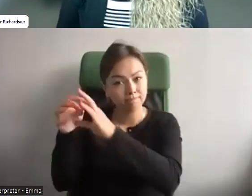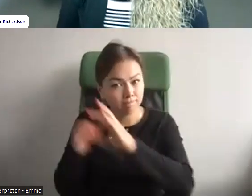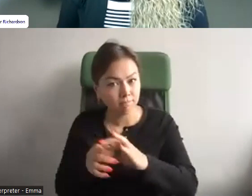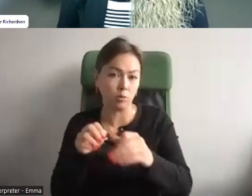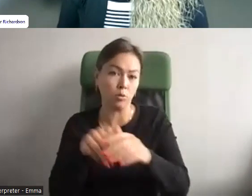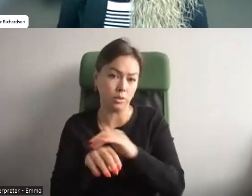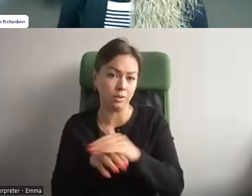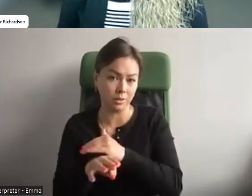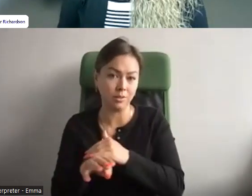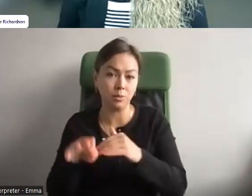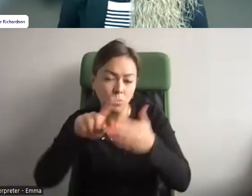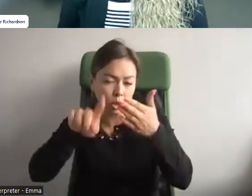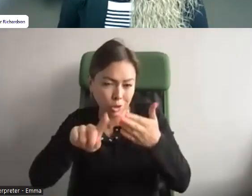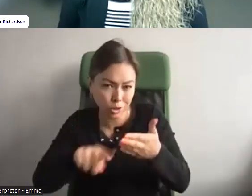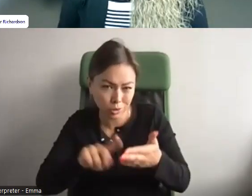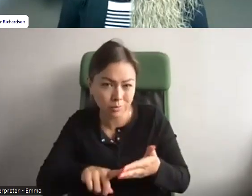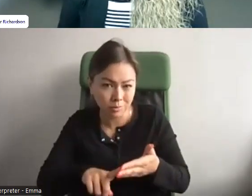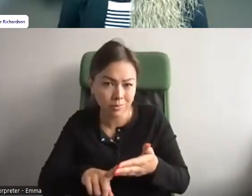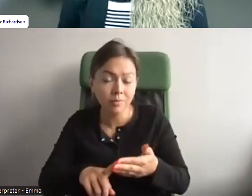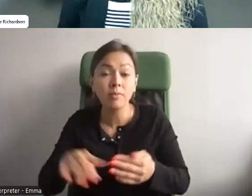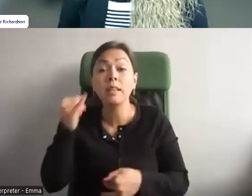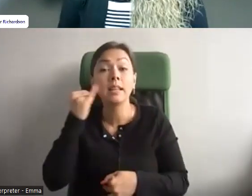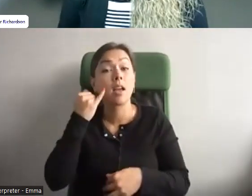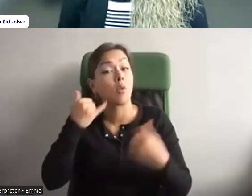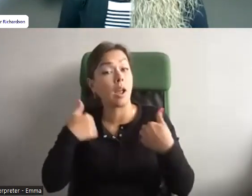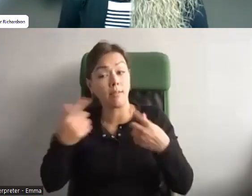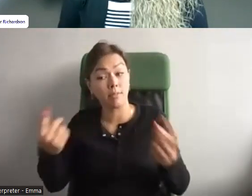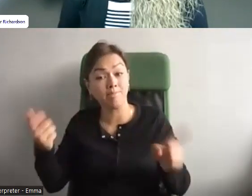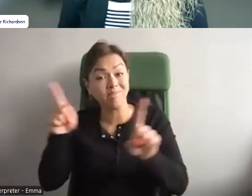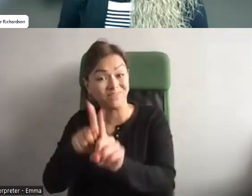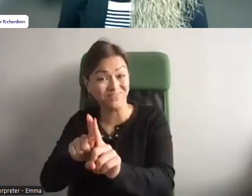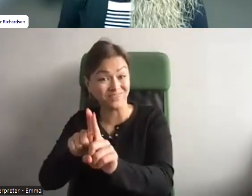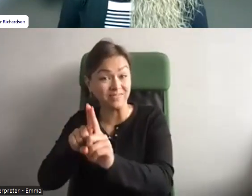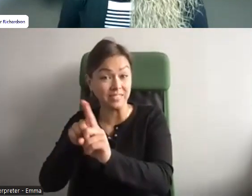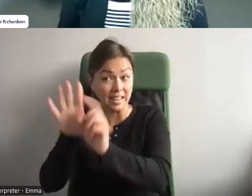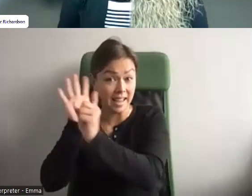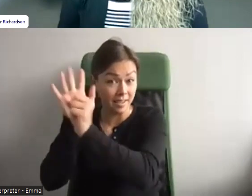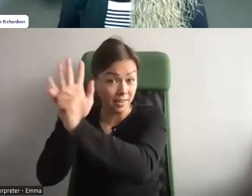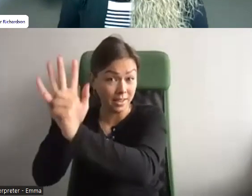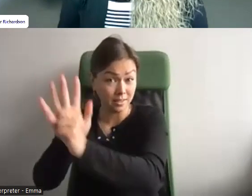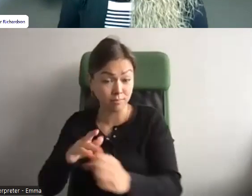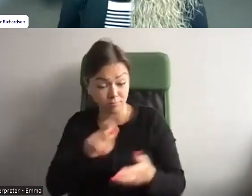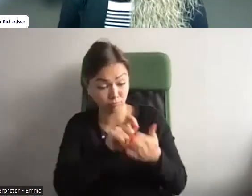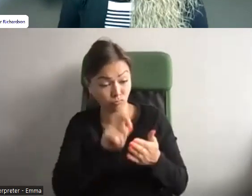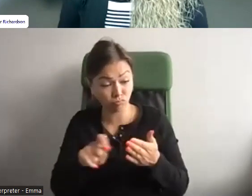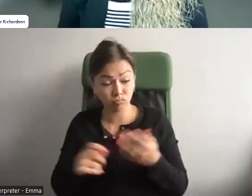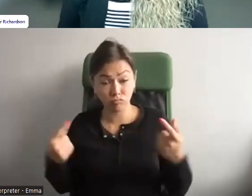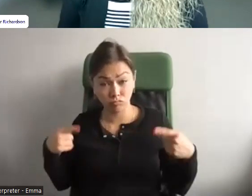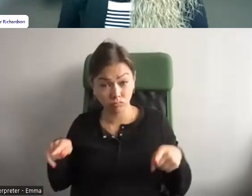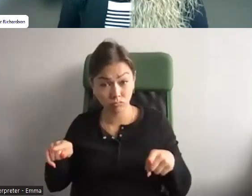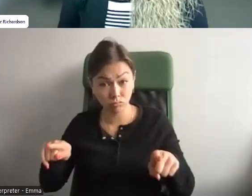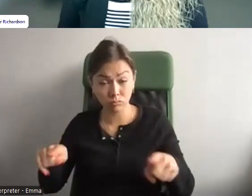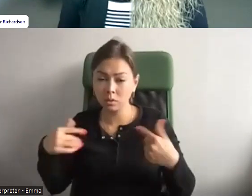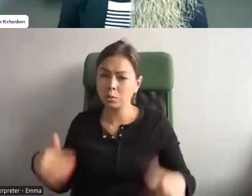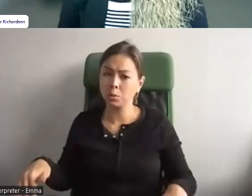an academic and an advocate writing for this, what often happens, especially now, given that so many newsrooms